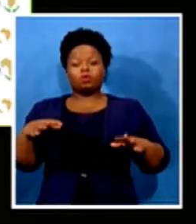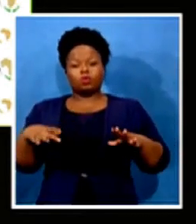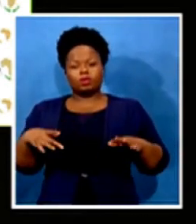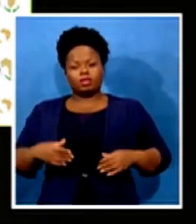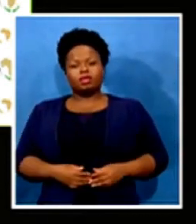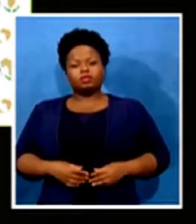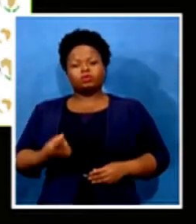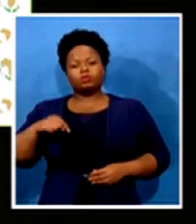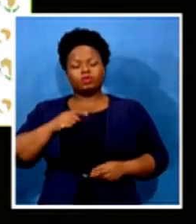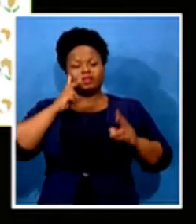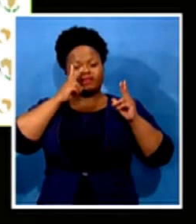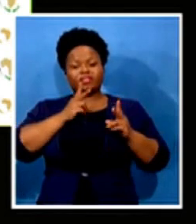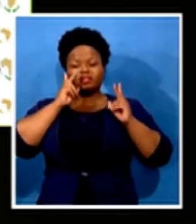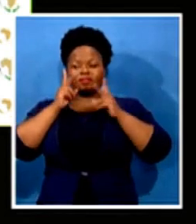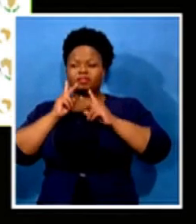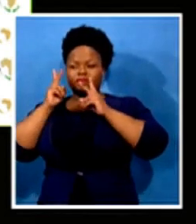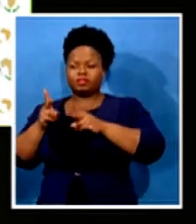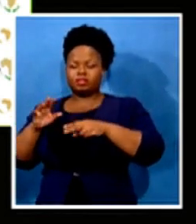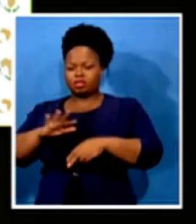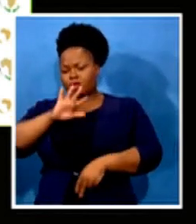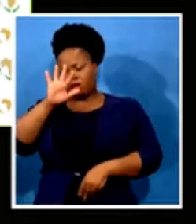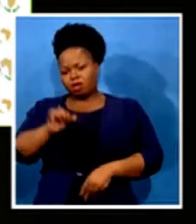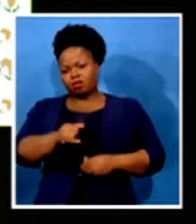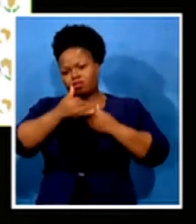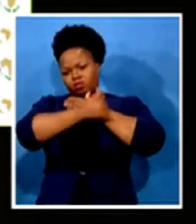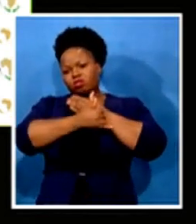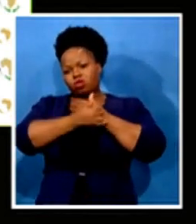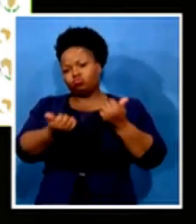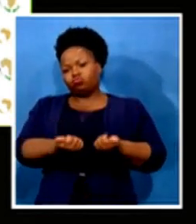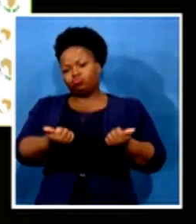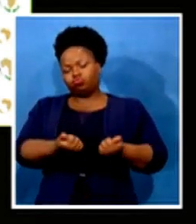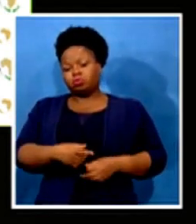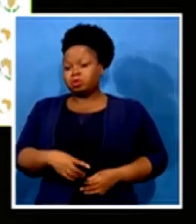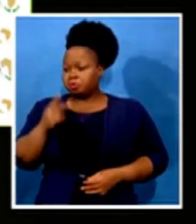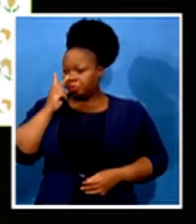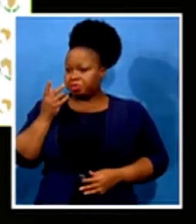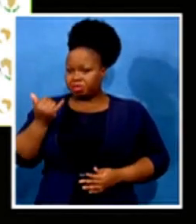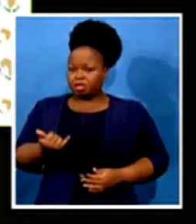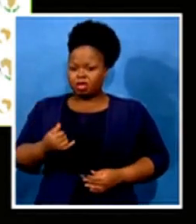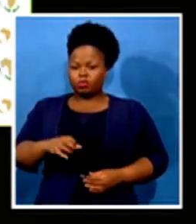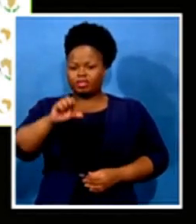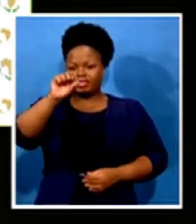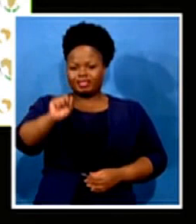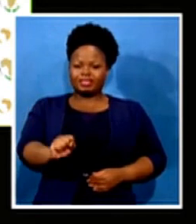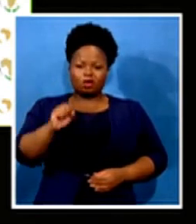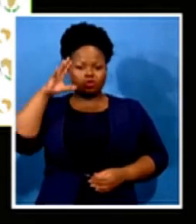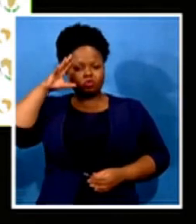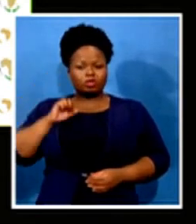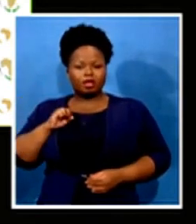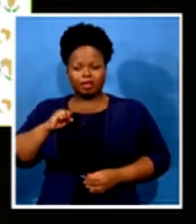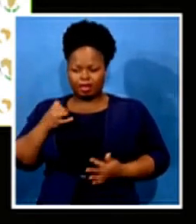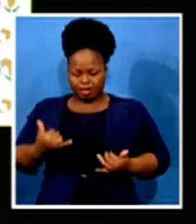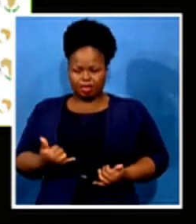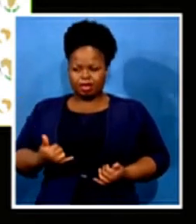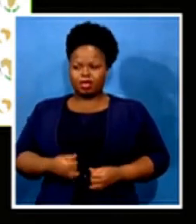countries. And again, what you're observing in South Sudan is common in several African countries. And that